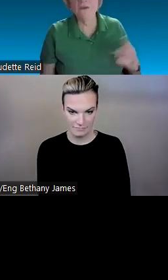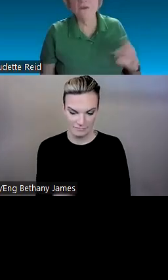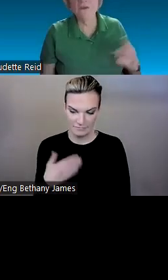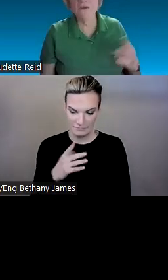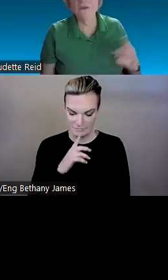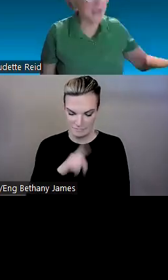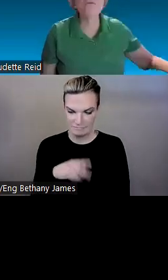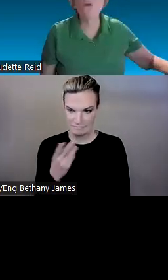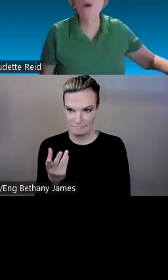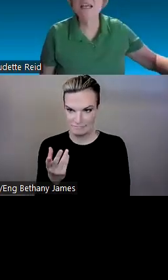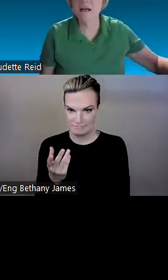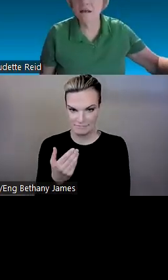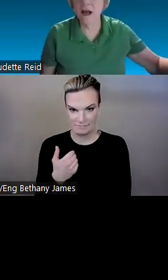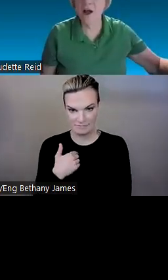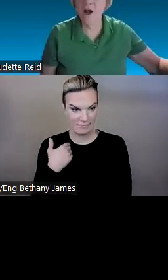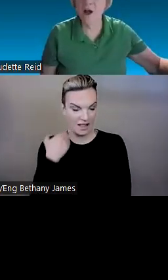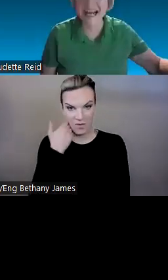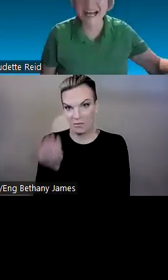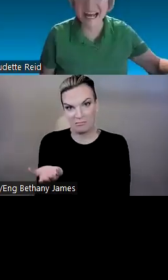If you, I have no idea.